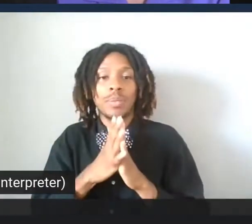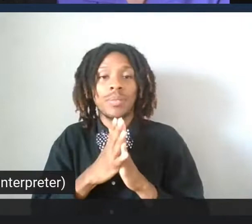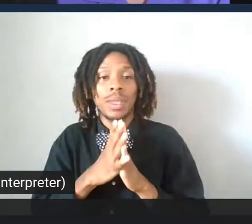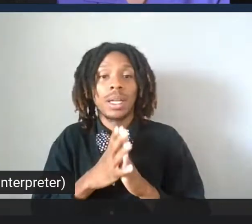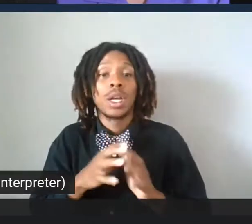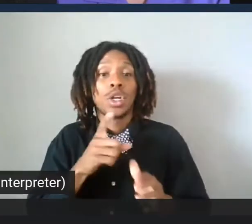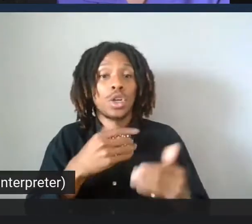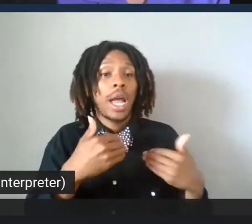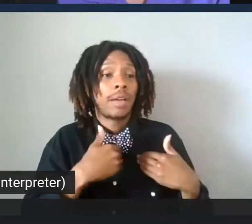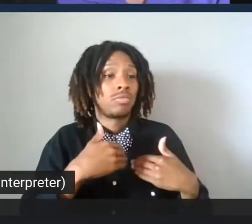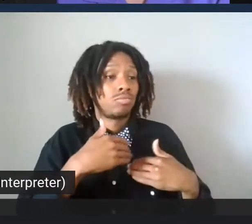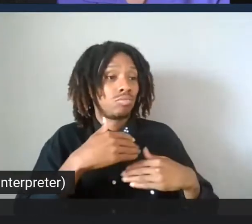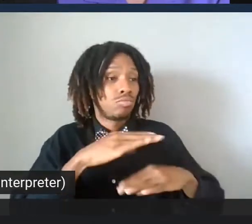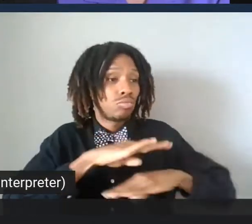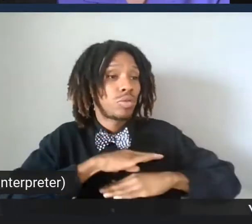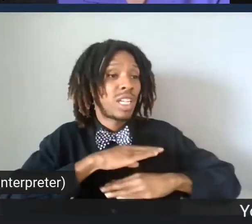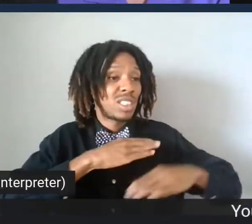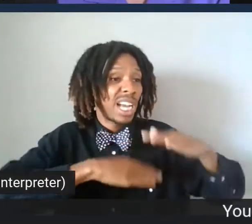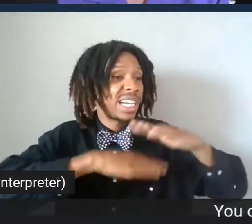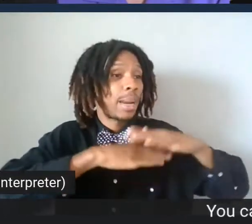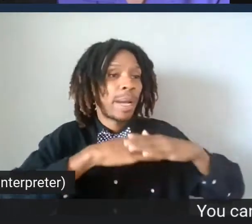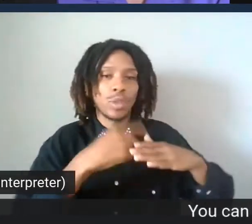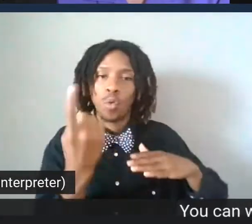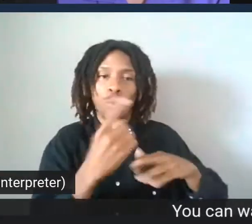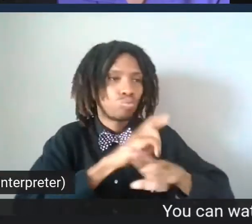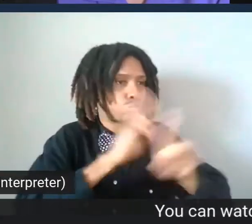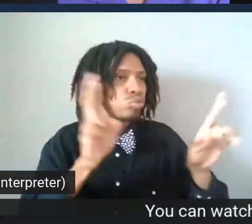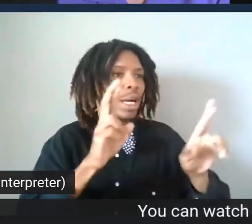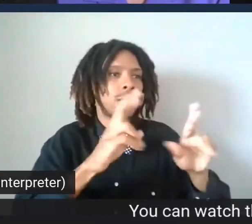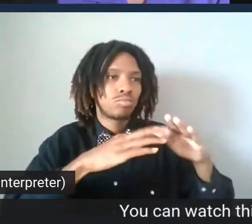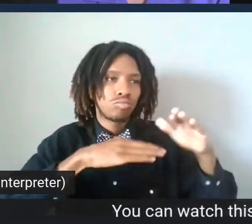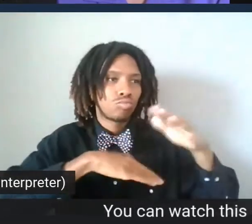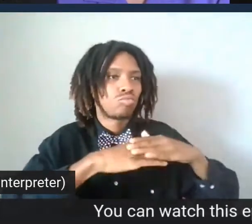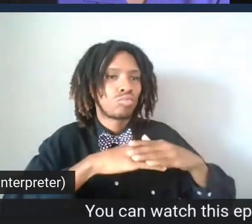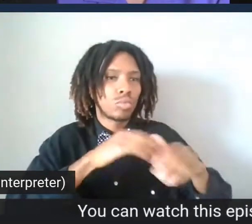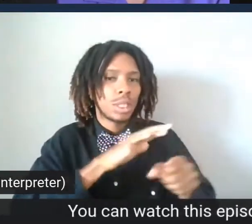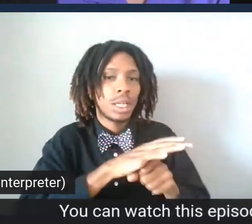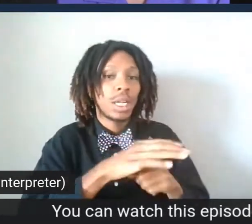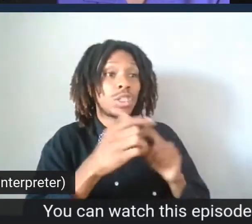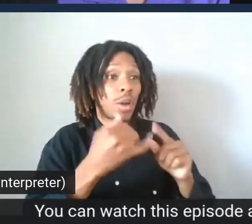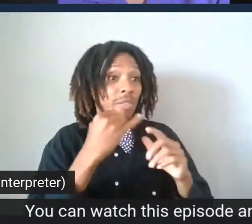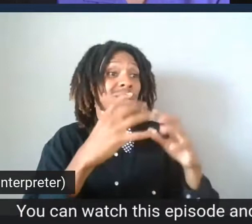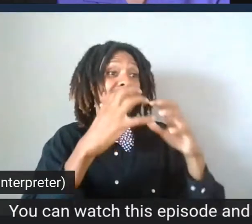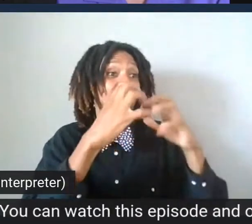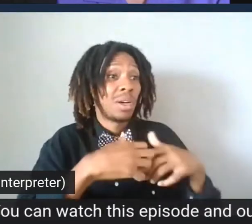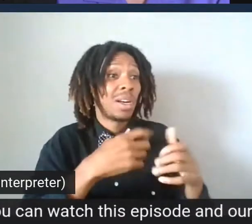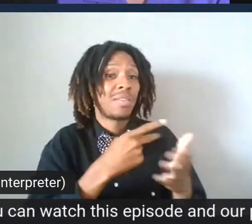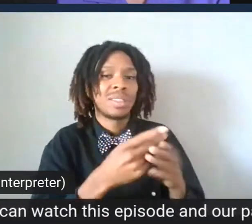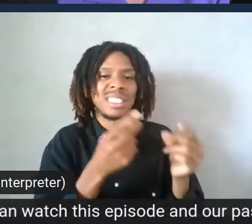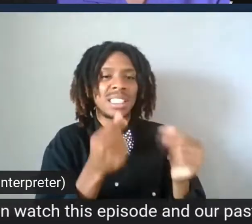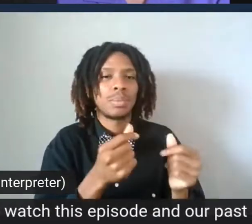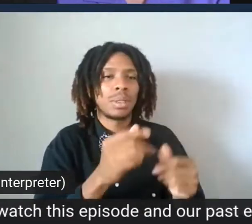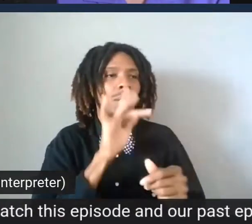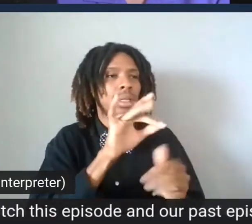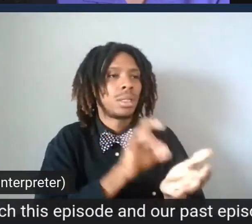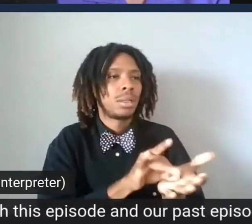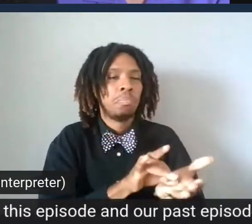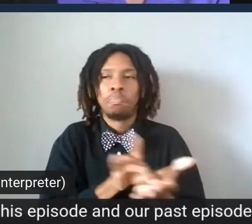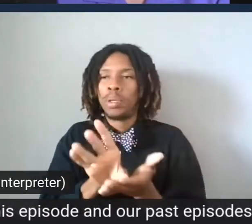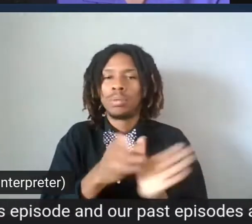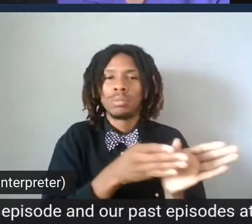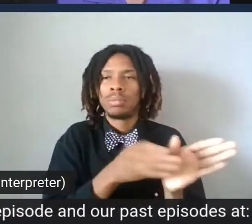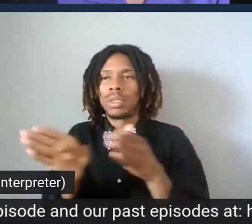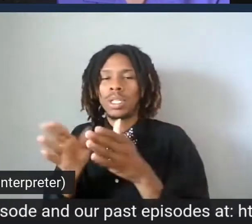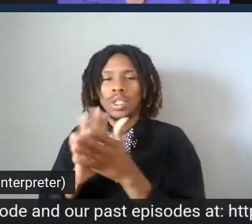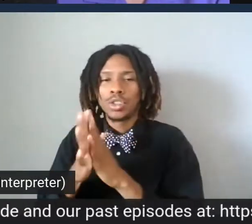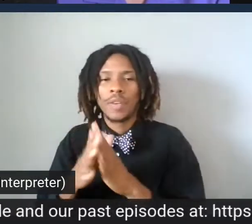you have sufficient capacity at all times, so that when a failure occurs, it's as simple as just shifting traffic. You don't have to scale